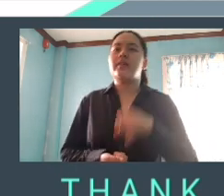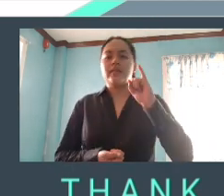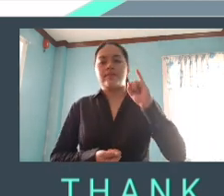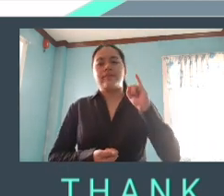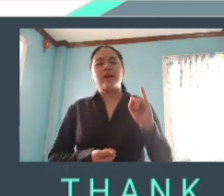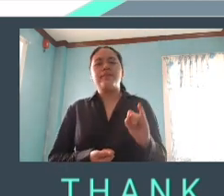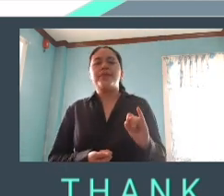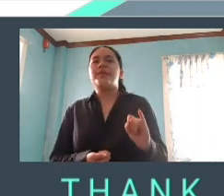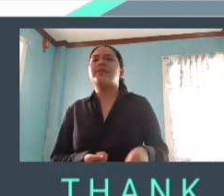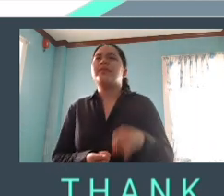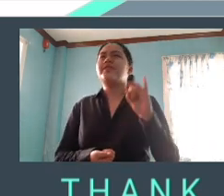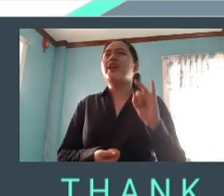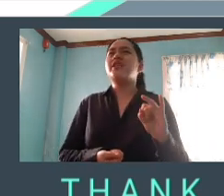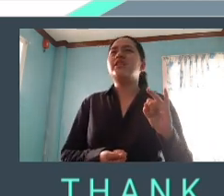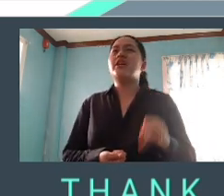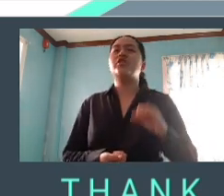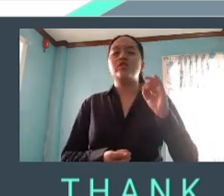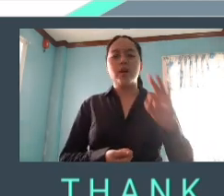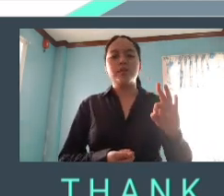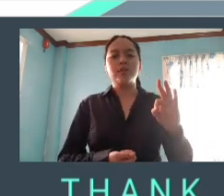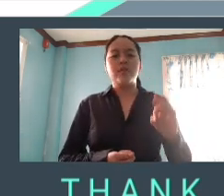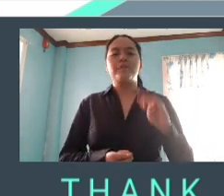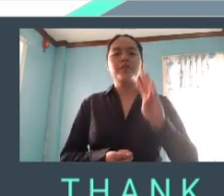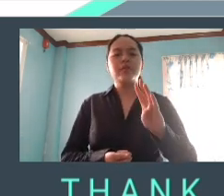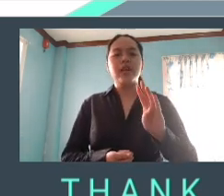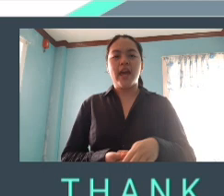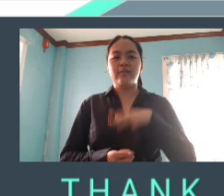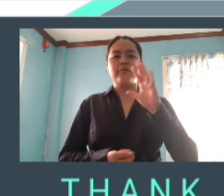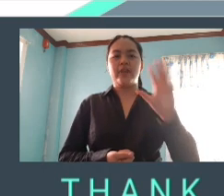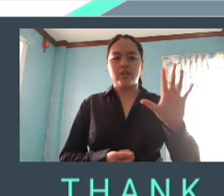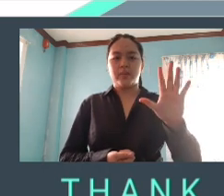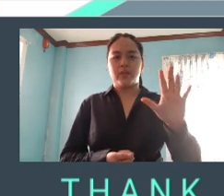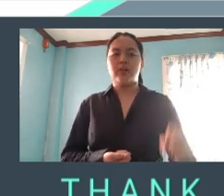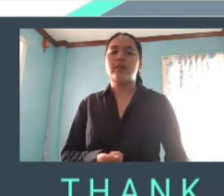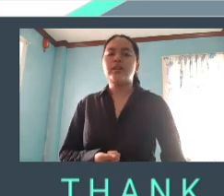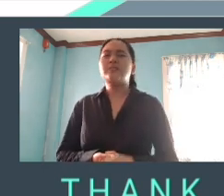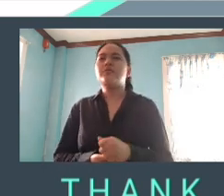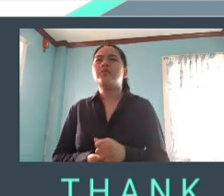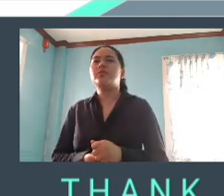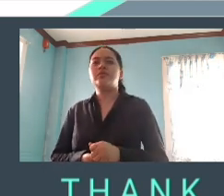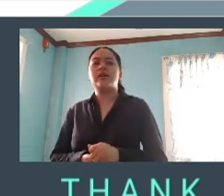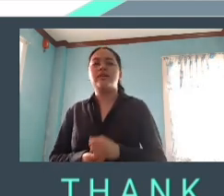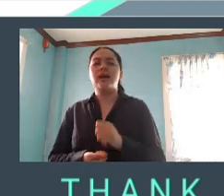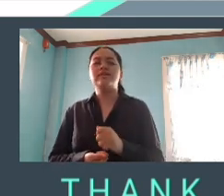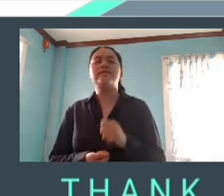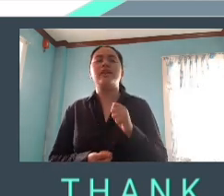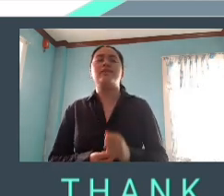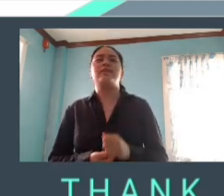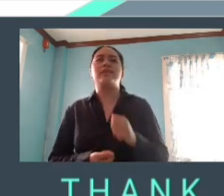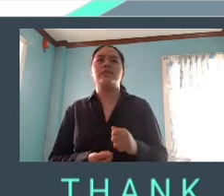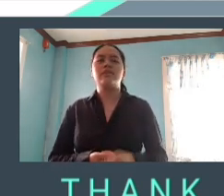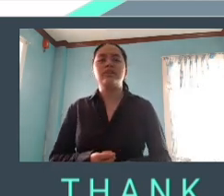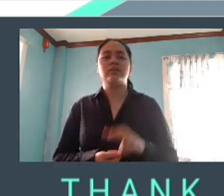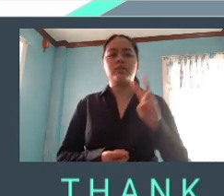are flower, grains, shrubs, fruits, and vegetable. Let's move on to the